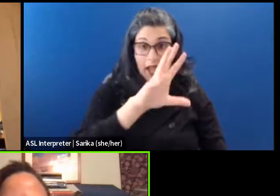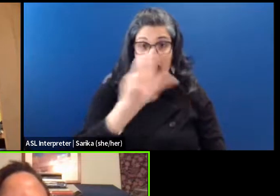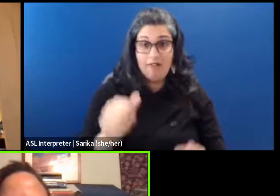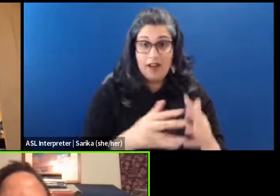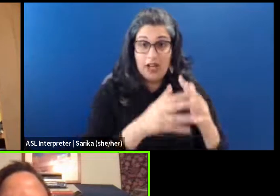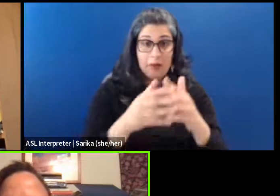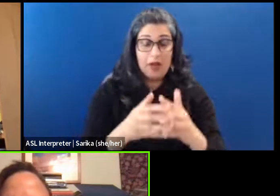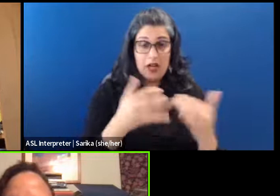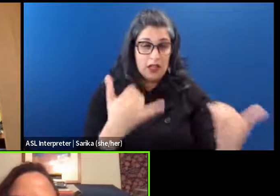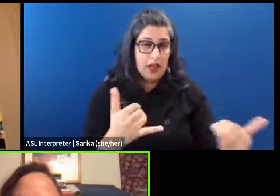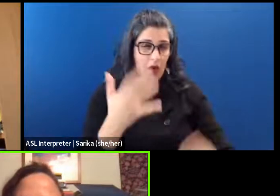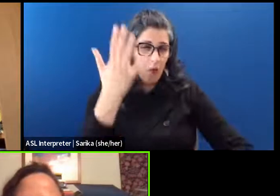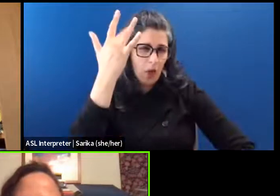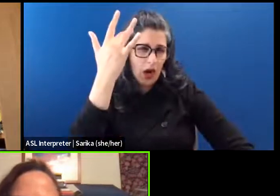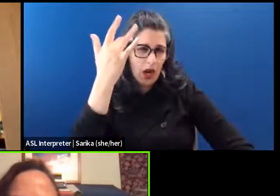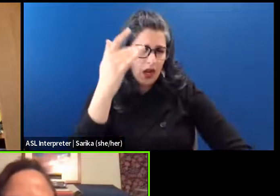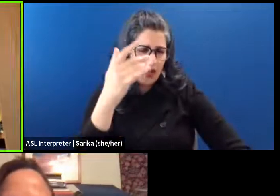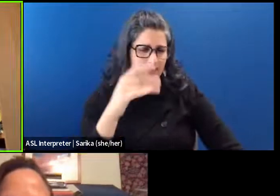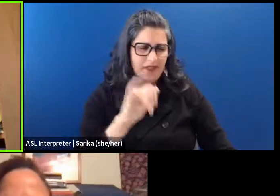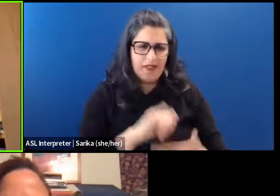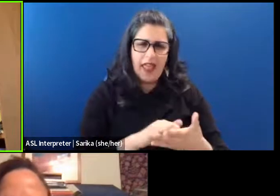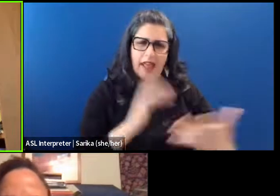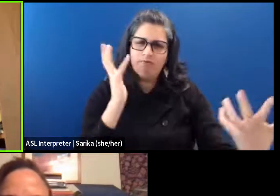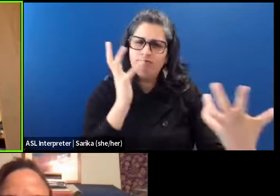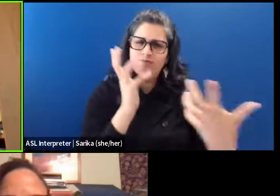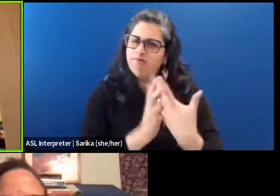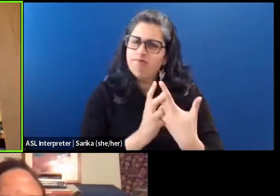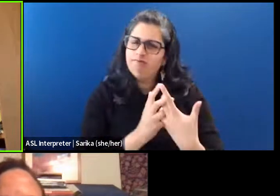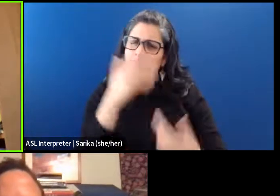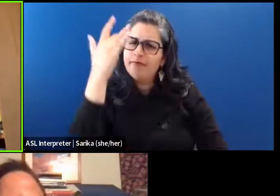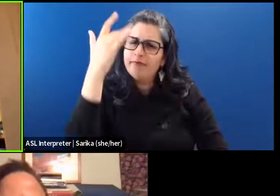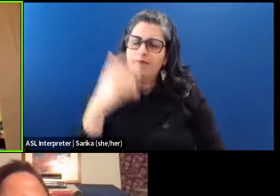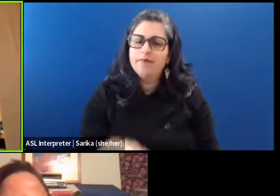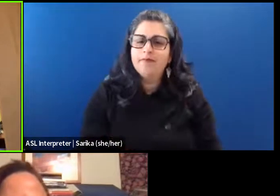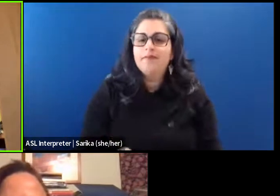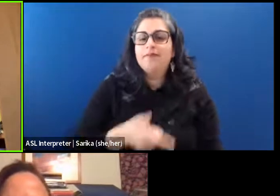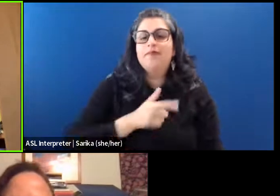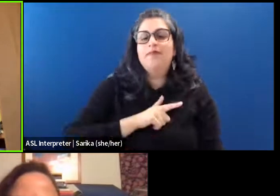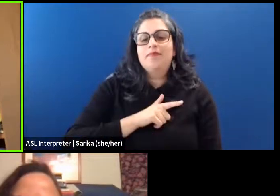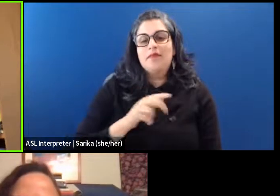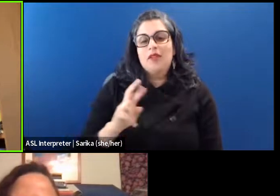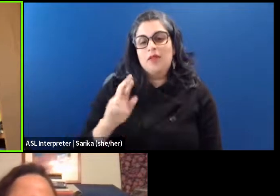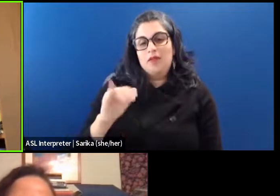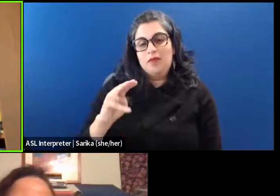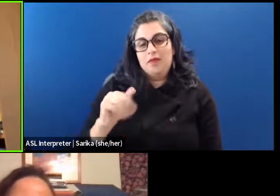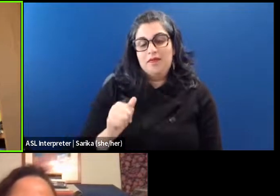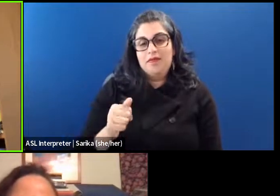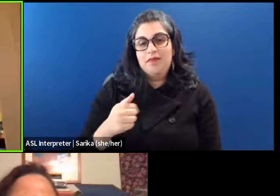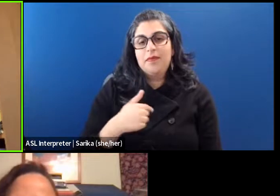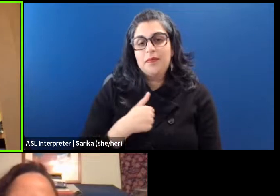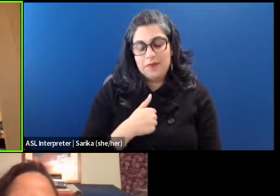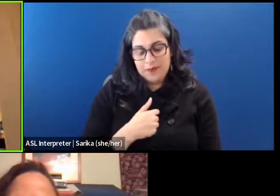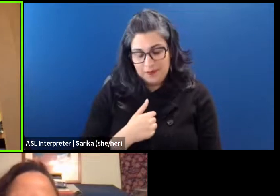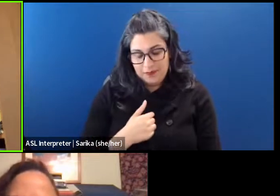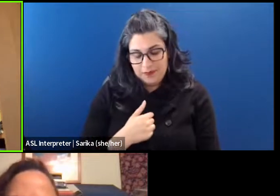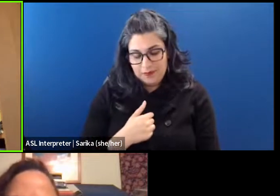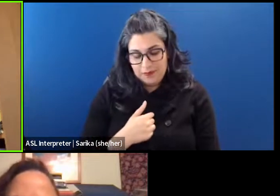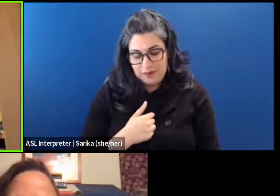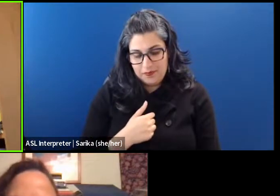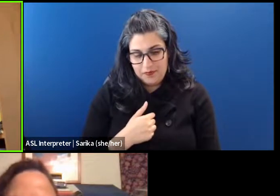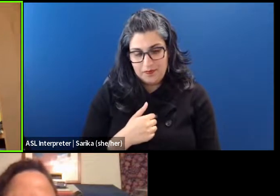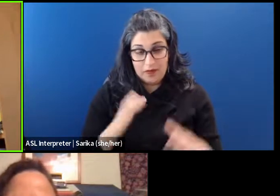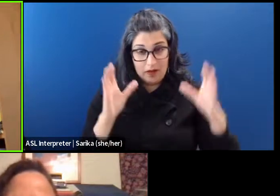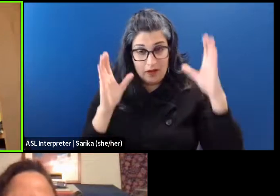at this time? I hear, and I also experience, that